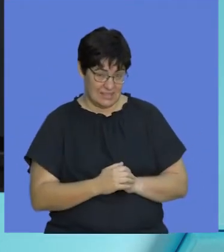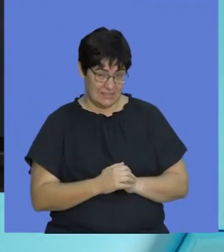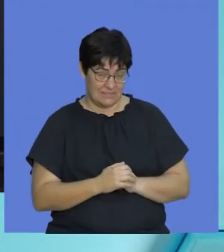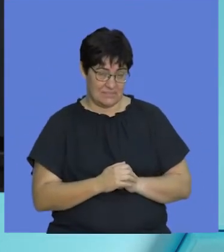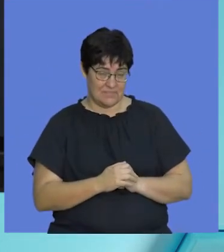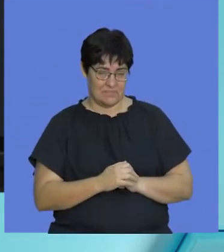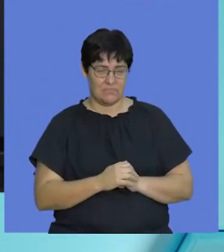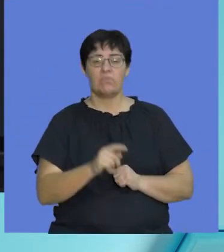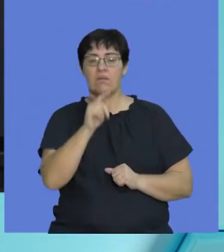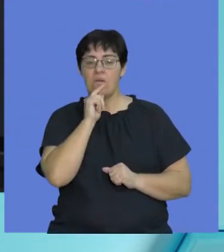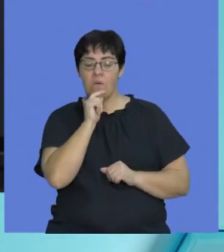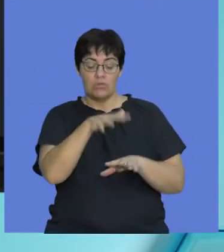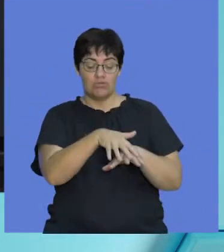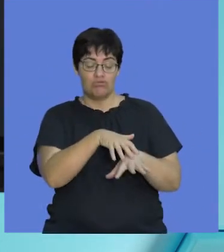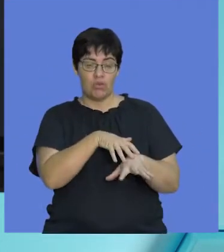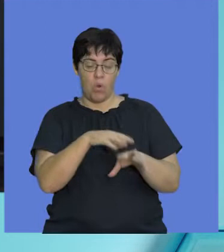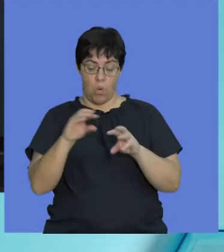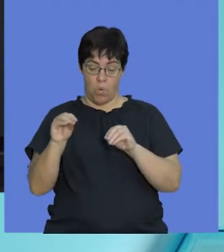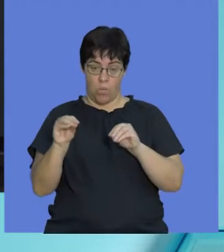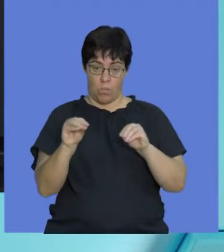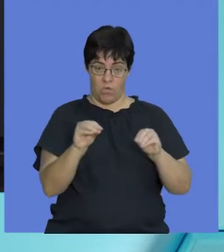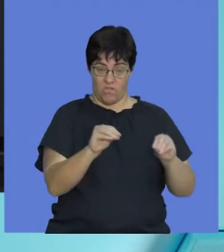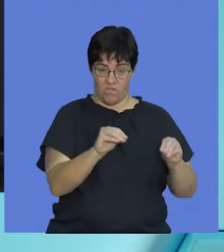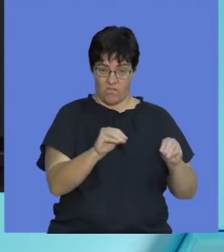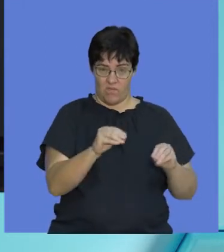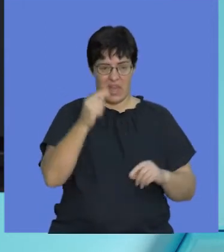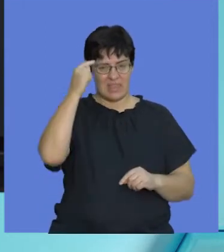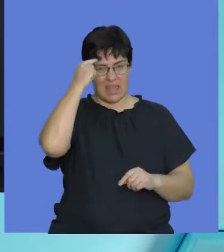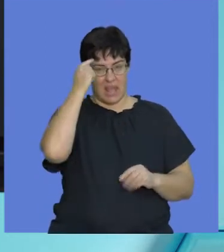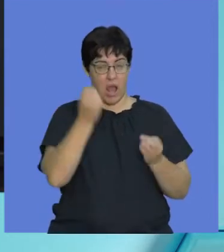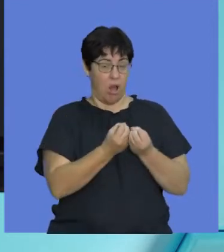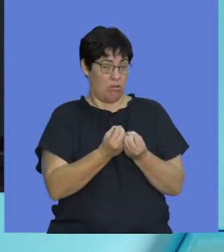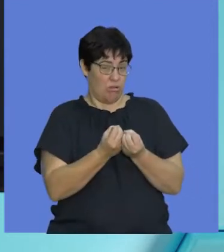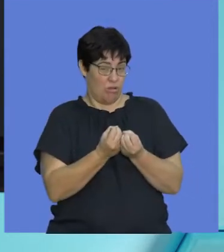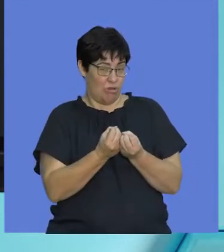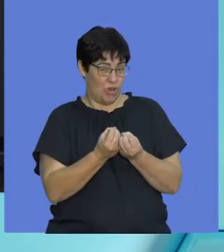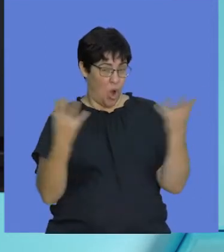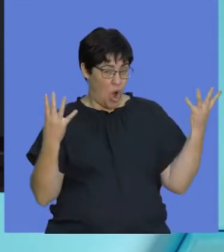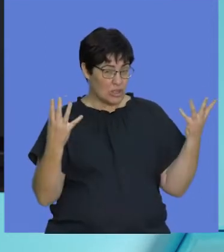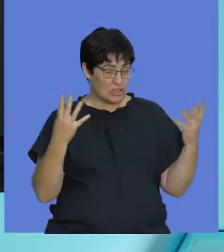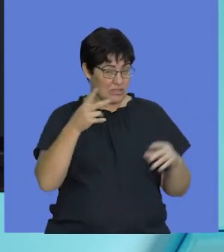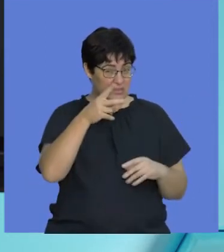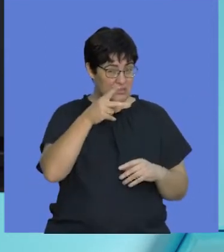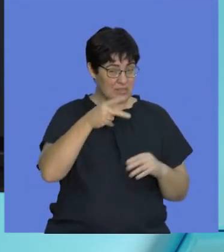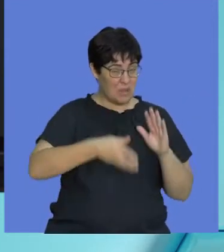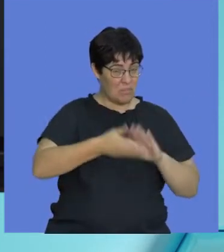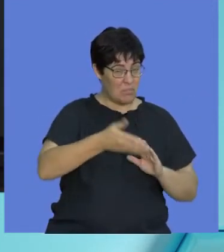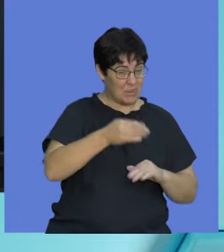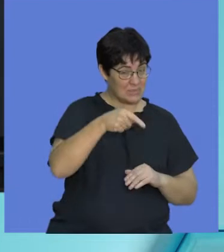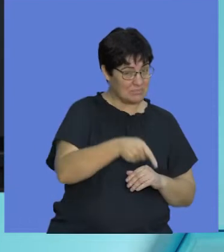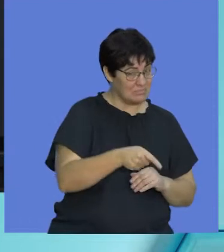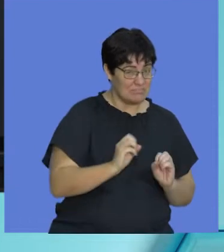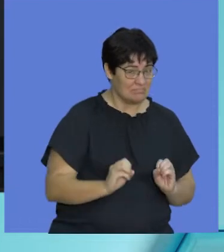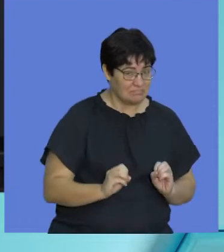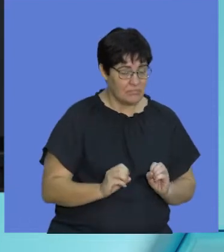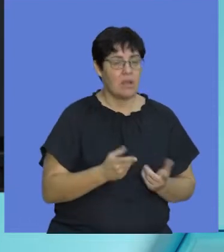we think of something moving slowly, we often think it doesn't have a lot of momentum. But this is